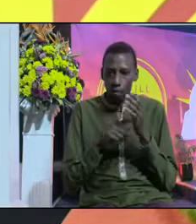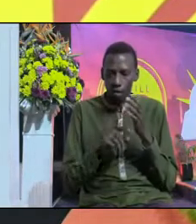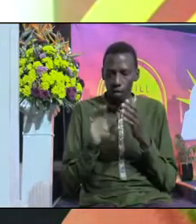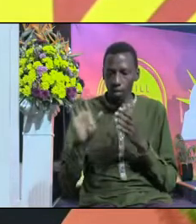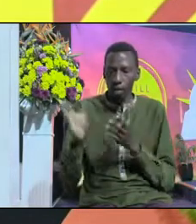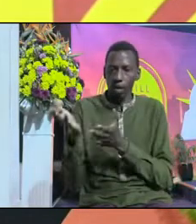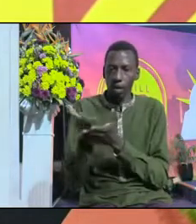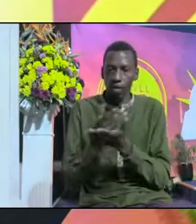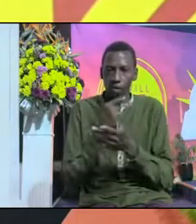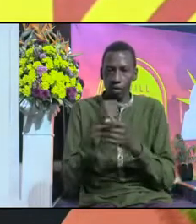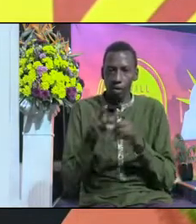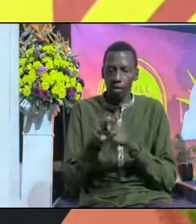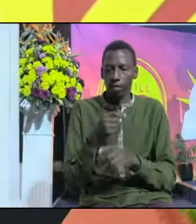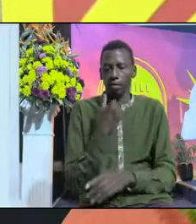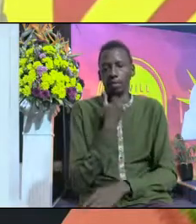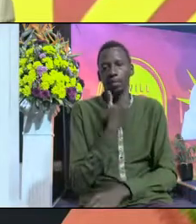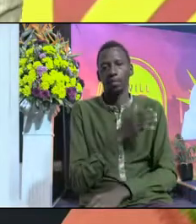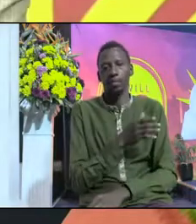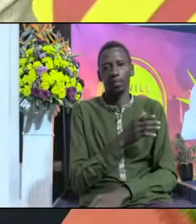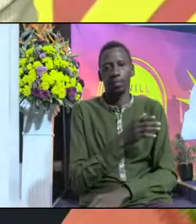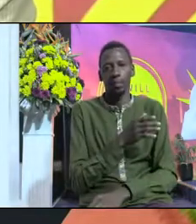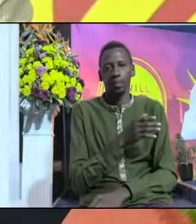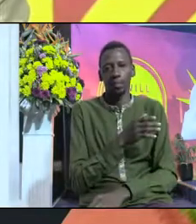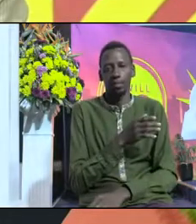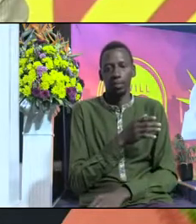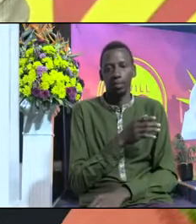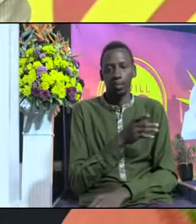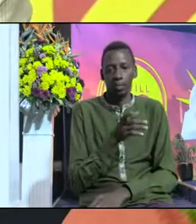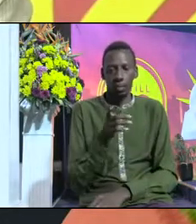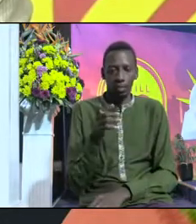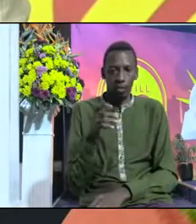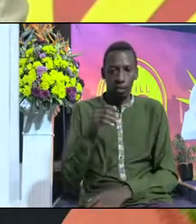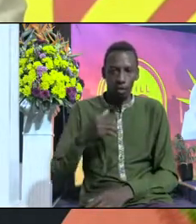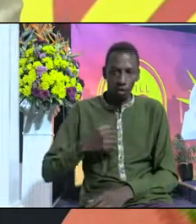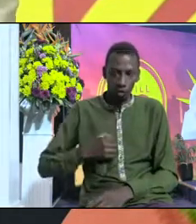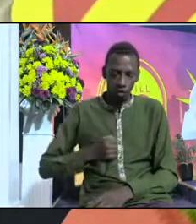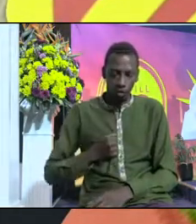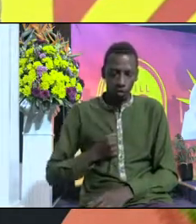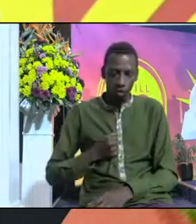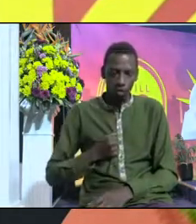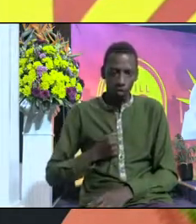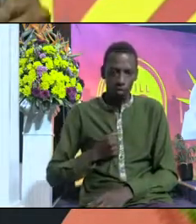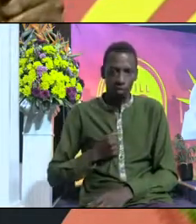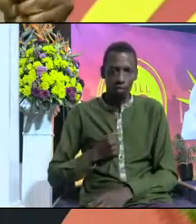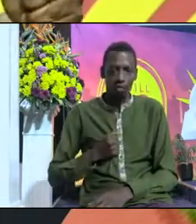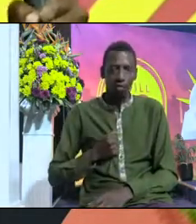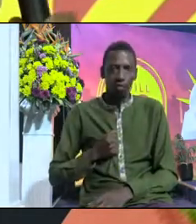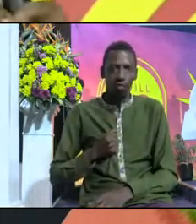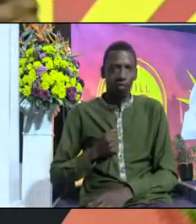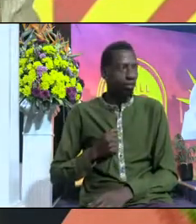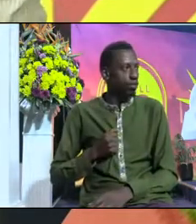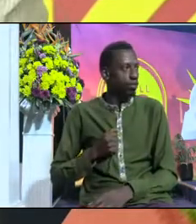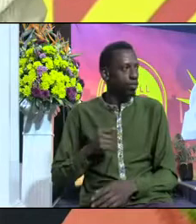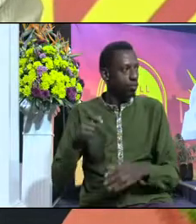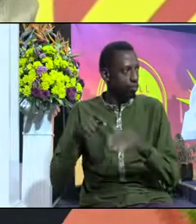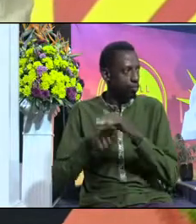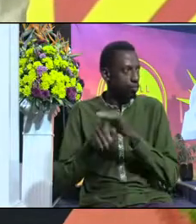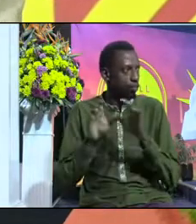half-brothers. He was launched into the world from a dysfunctional